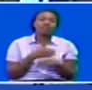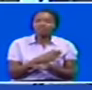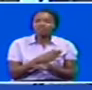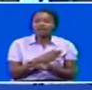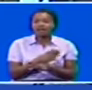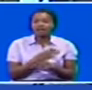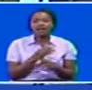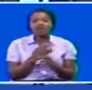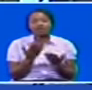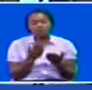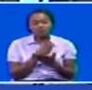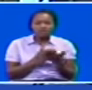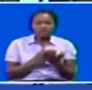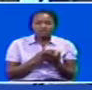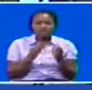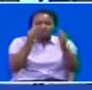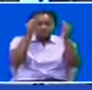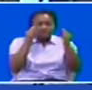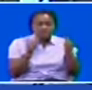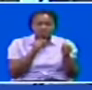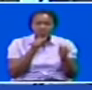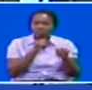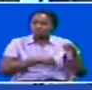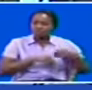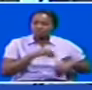speak when it comes to fighting graft?